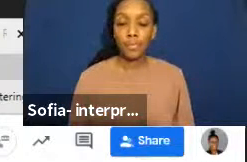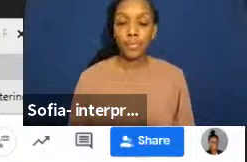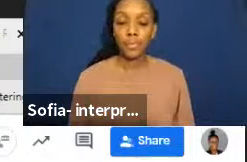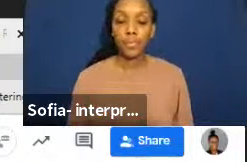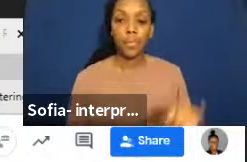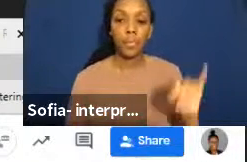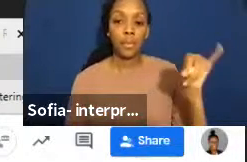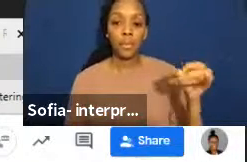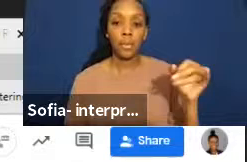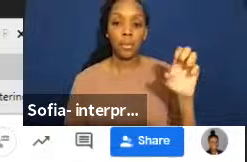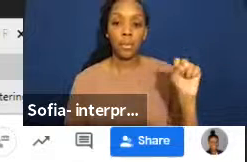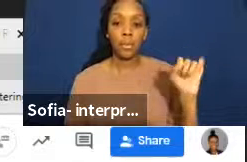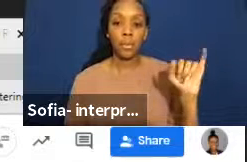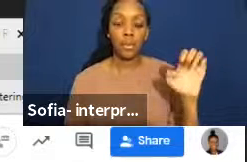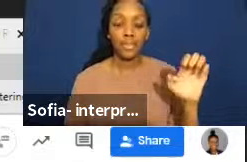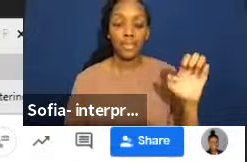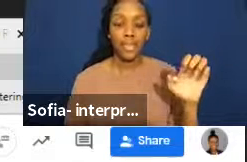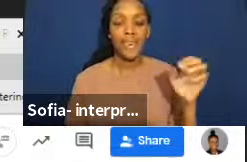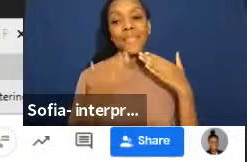Jesse, thank you.